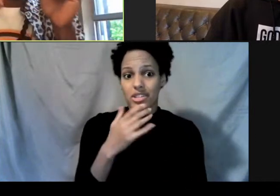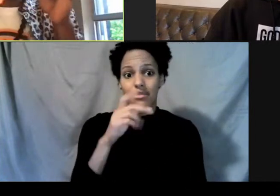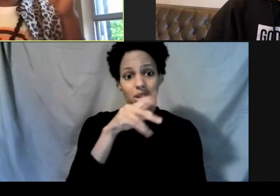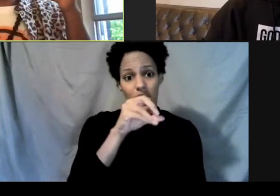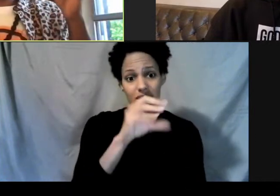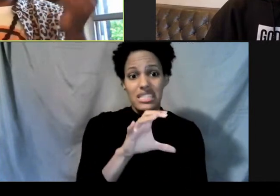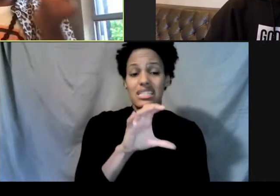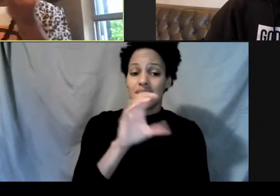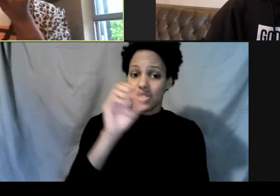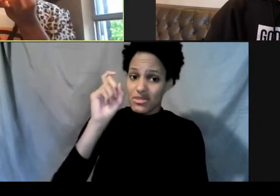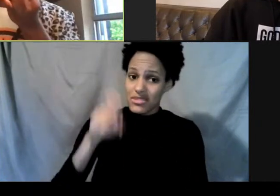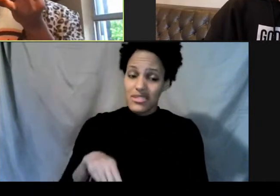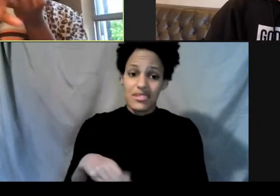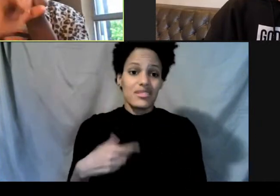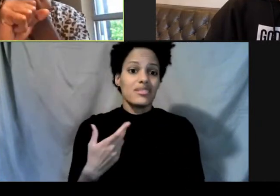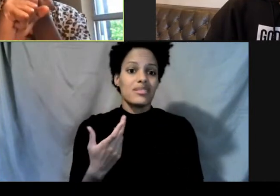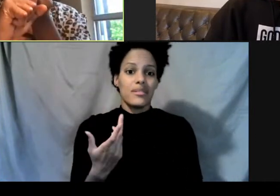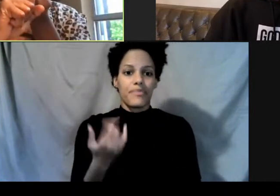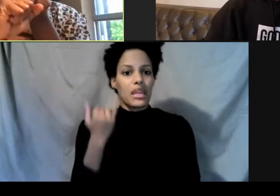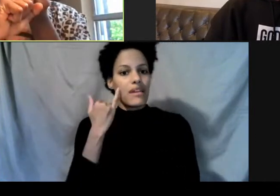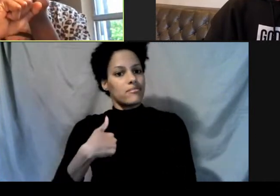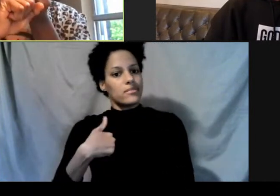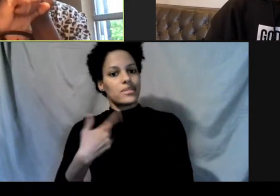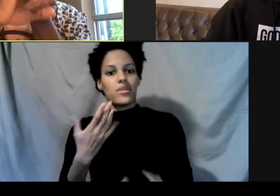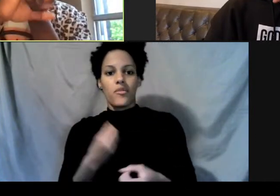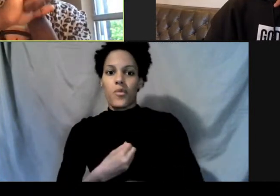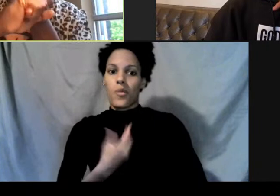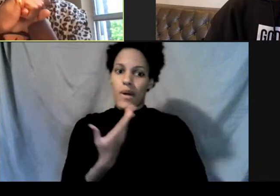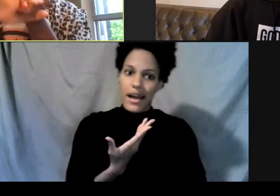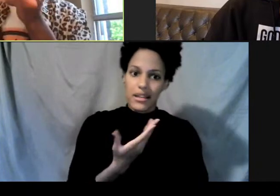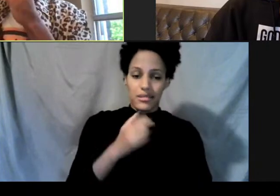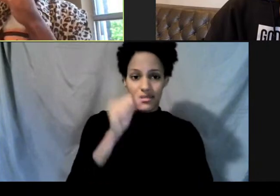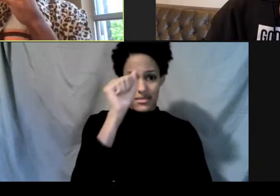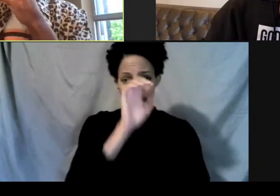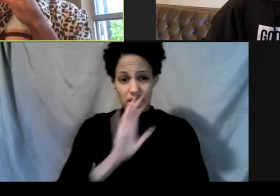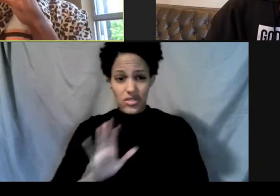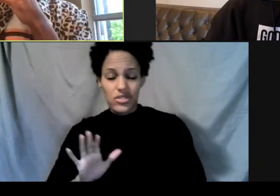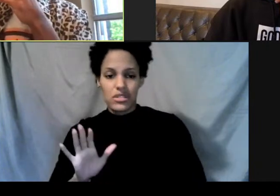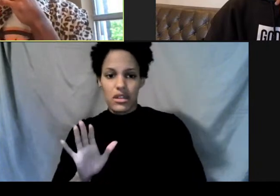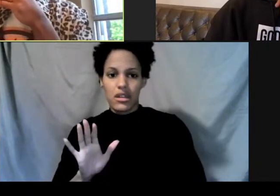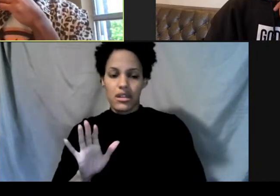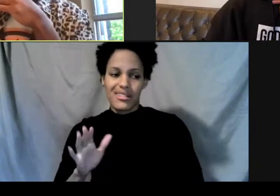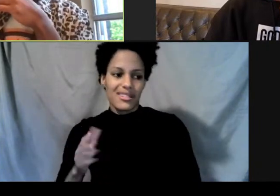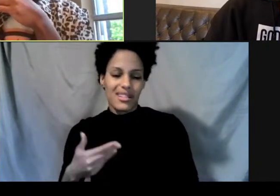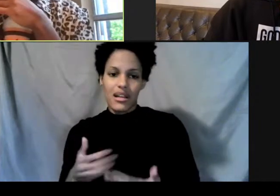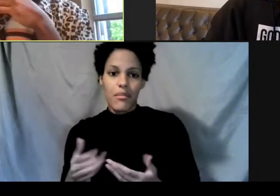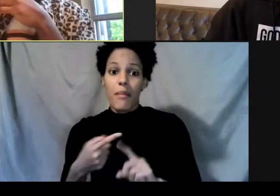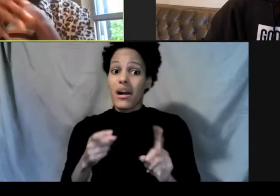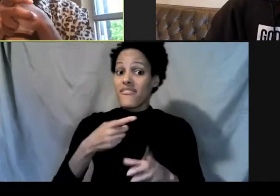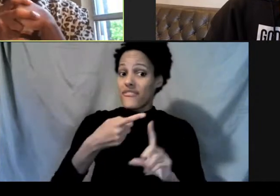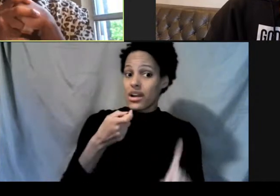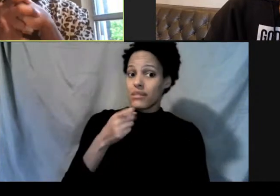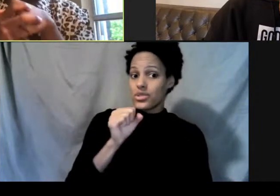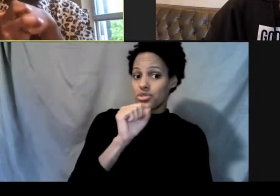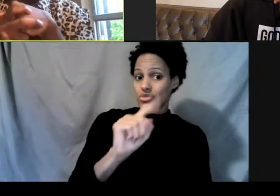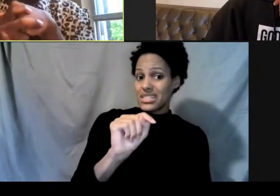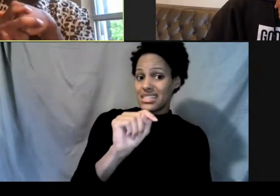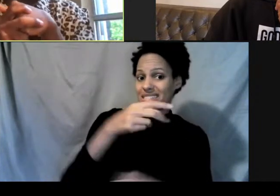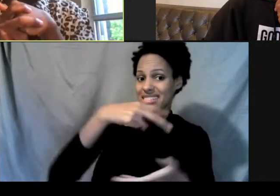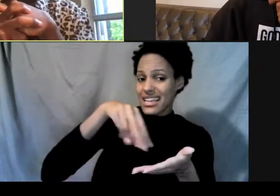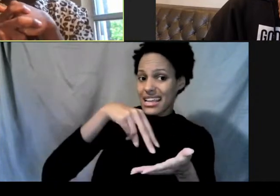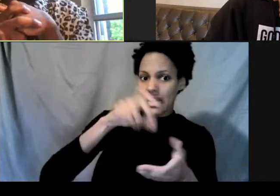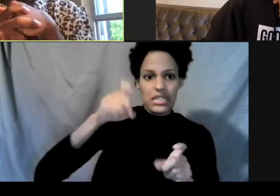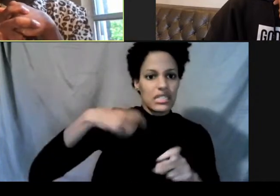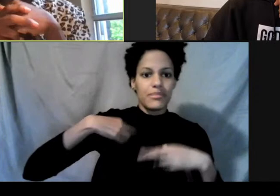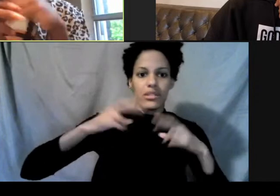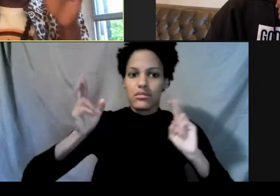even if I was white or Asian, but I was like from street dance, again, I would have to be on my toes,